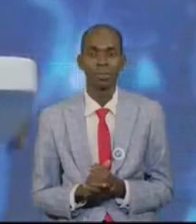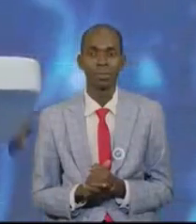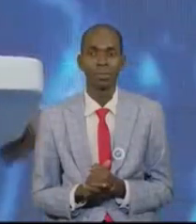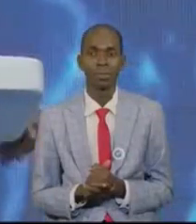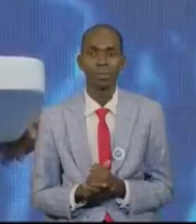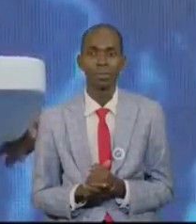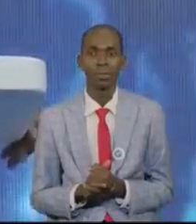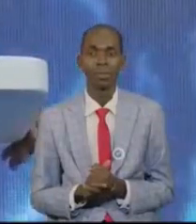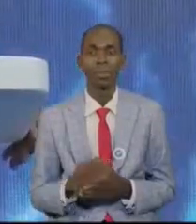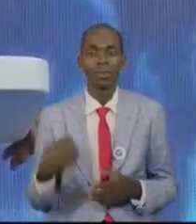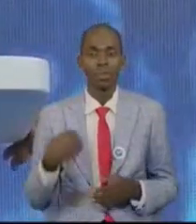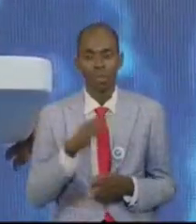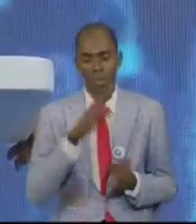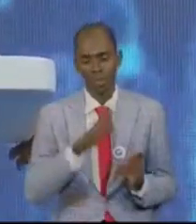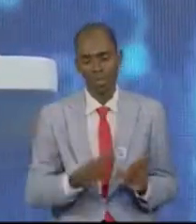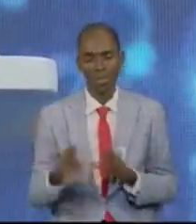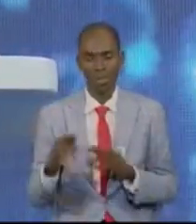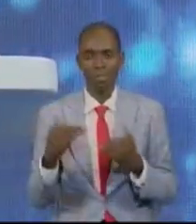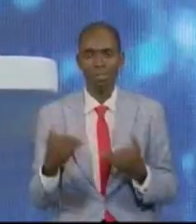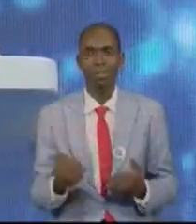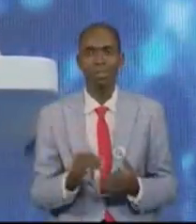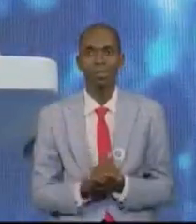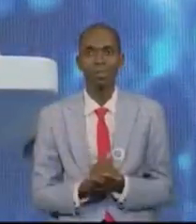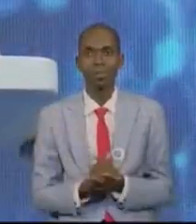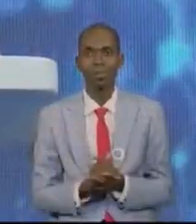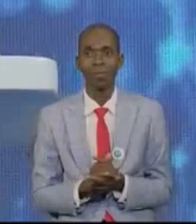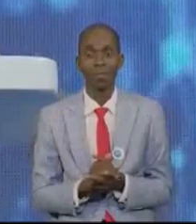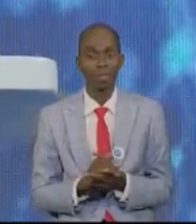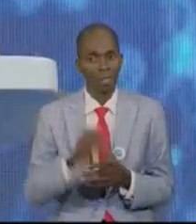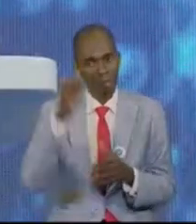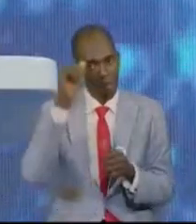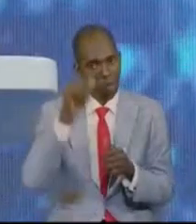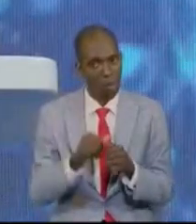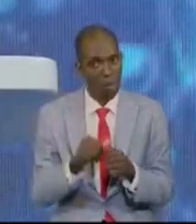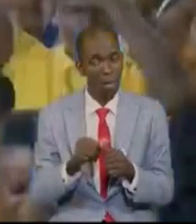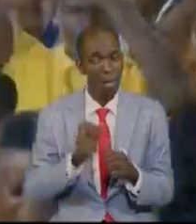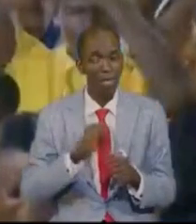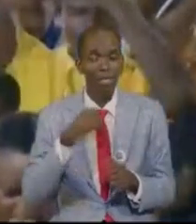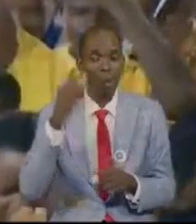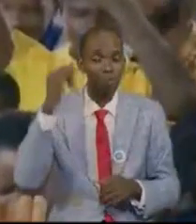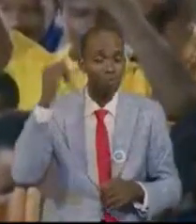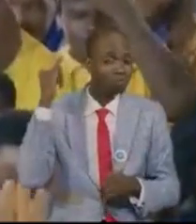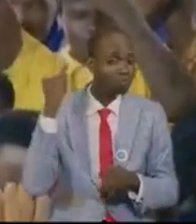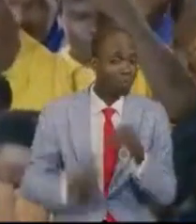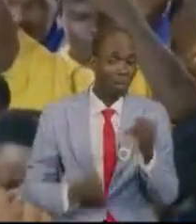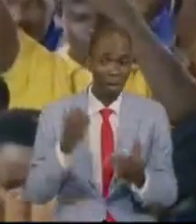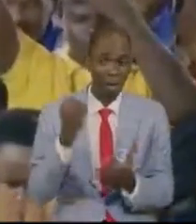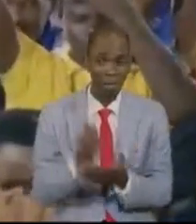We're ready now. At the final amen, you'll have testimony.